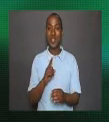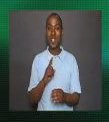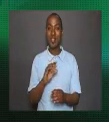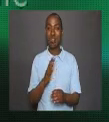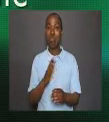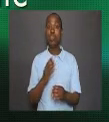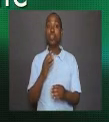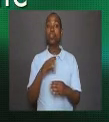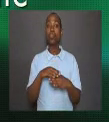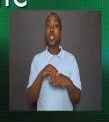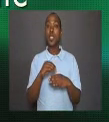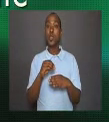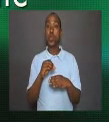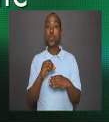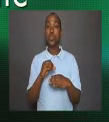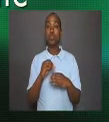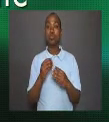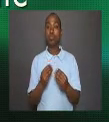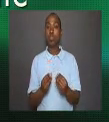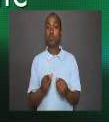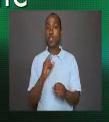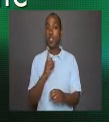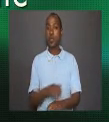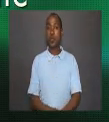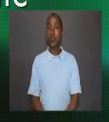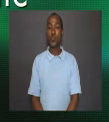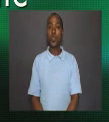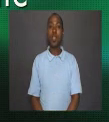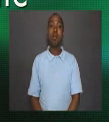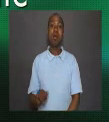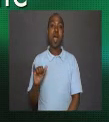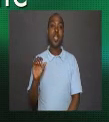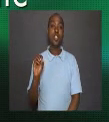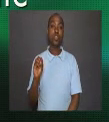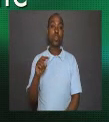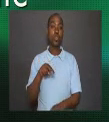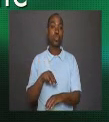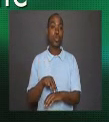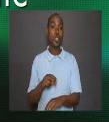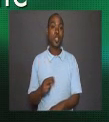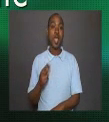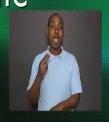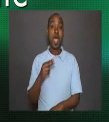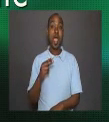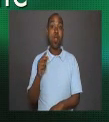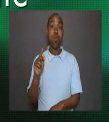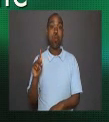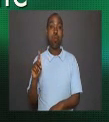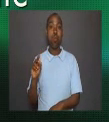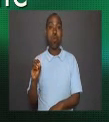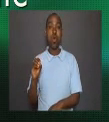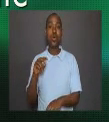dissolves. The terms isotonic, hypotonic, and